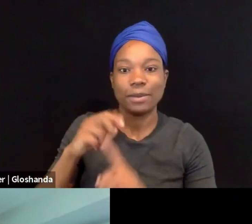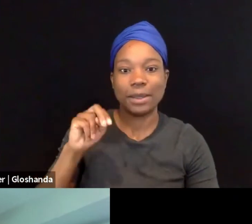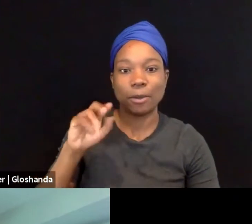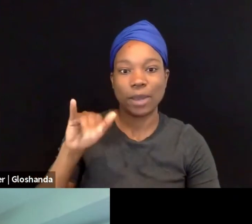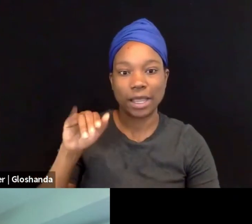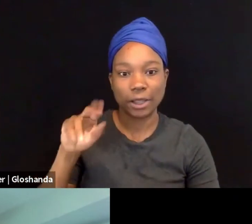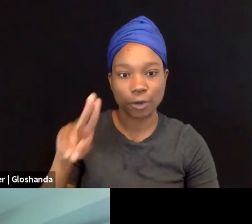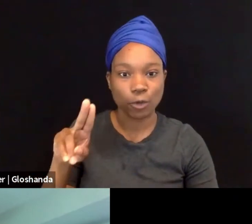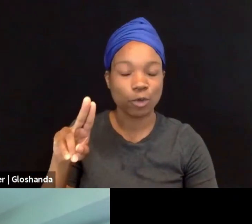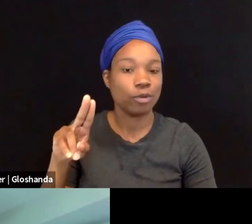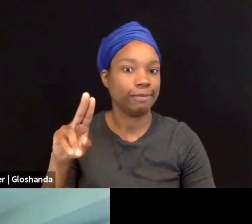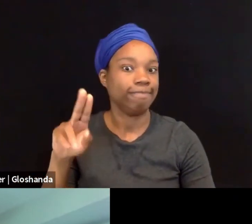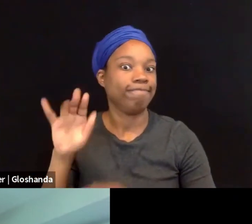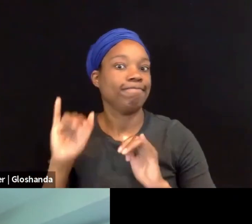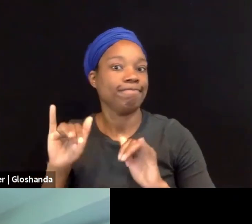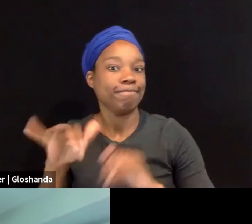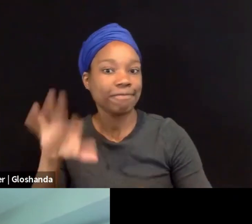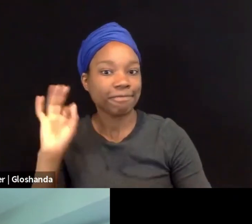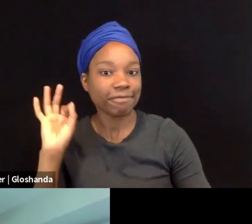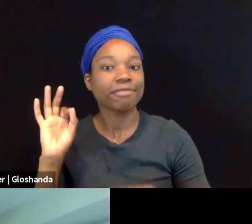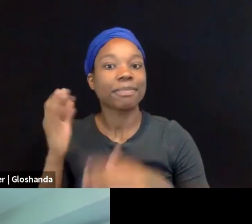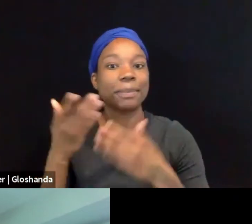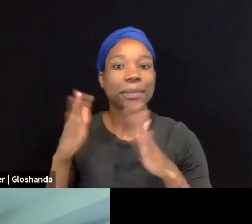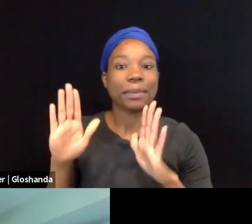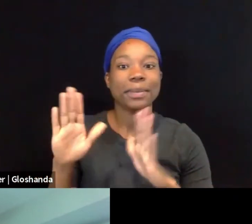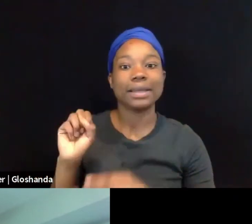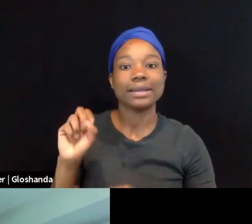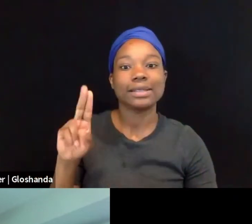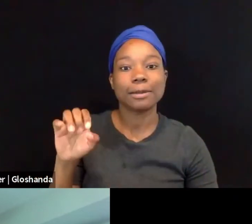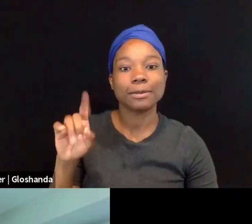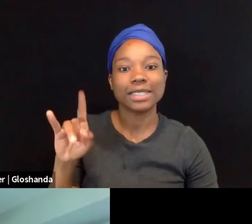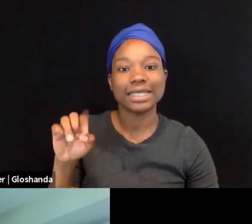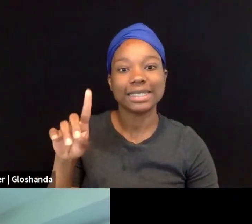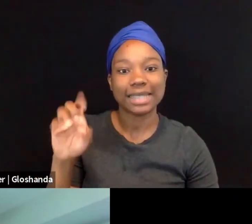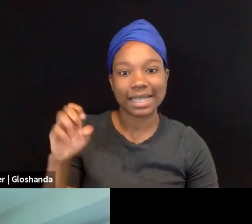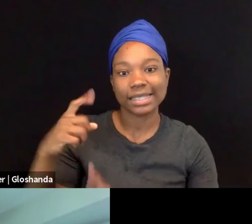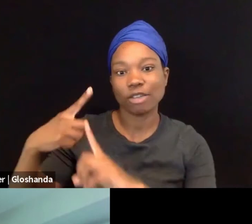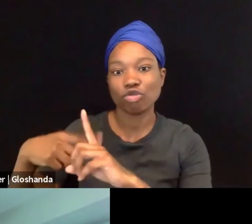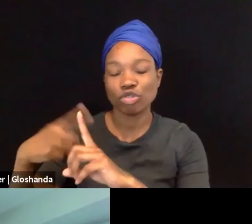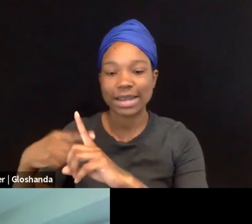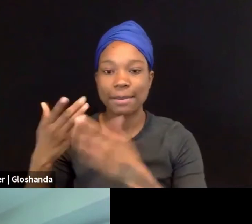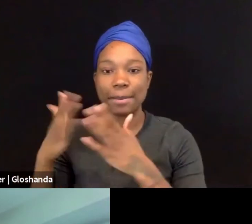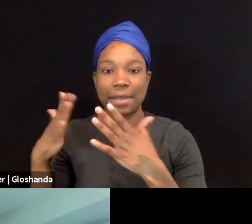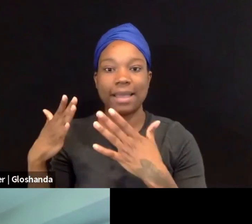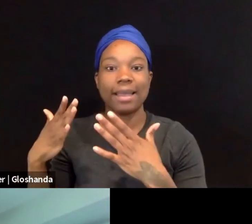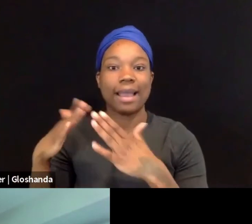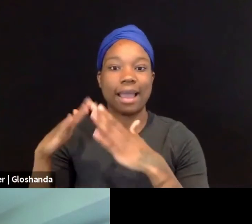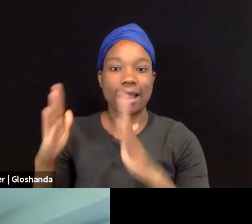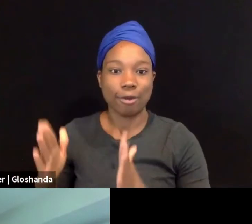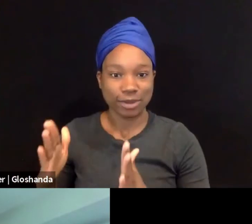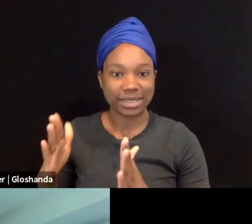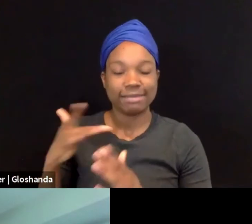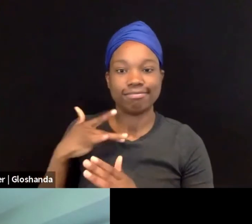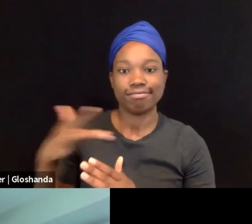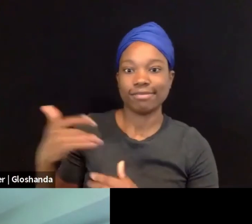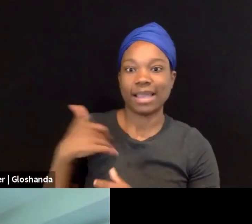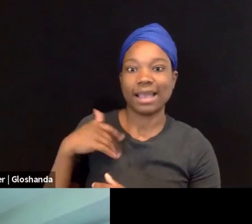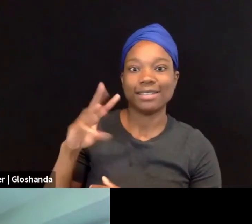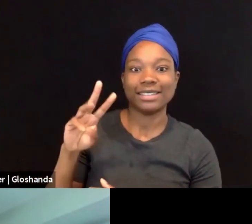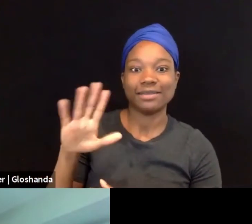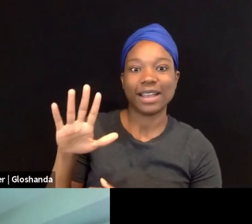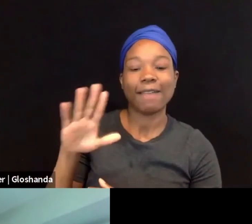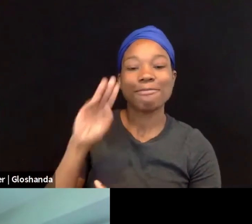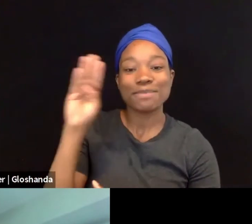So what are we looking at as far as solutions? We've been doing a lot of work in addition to our policy work